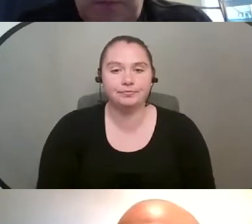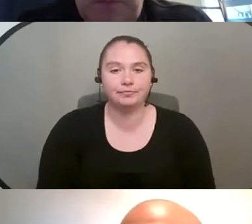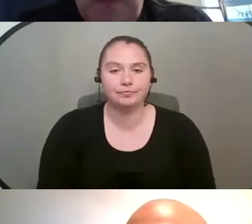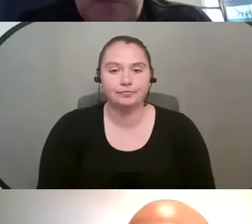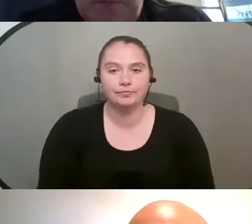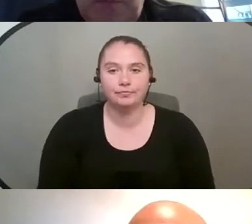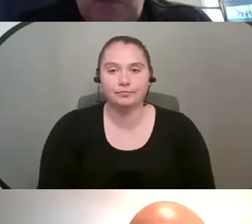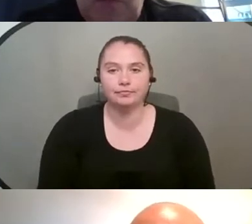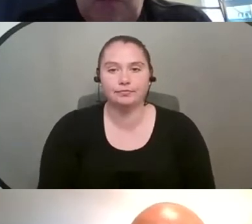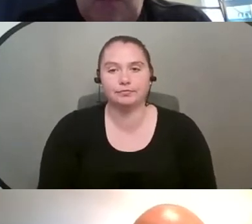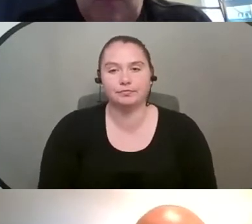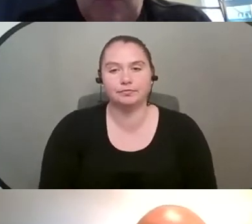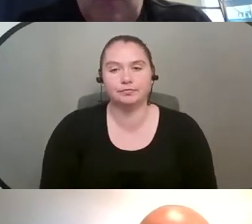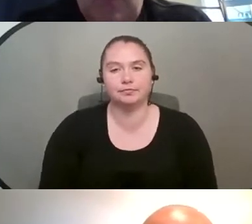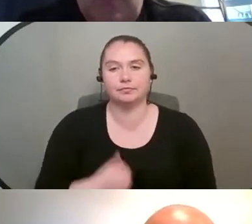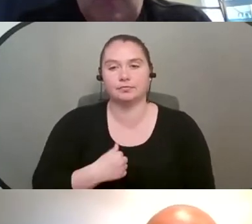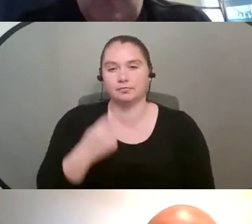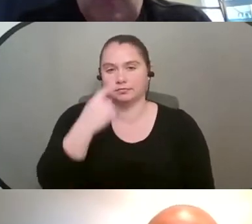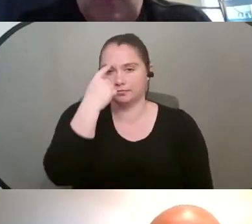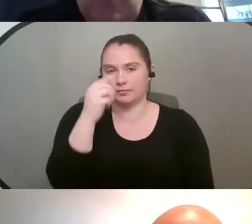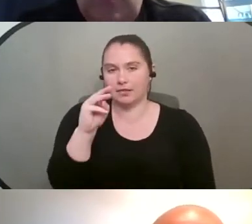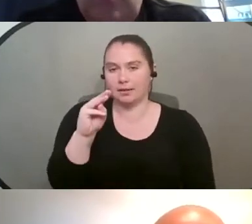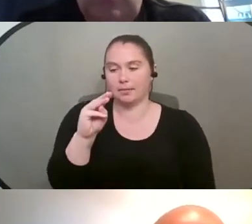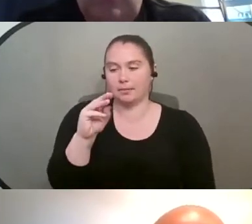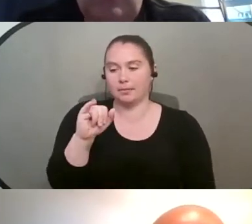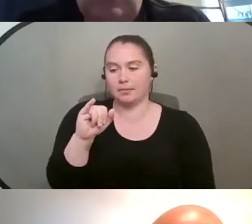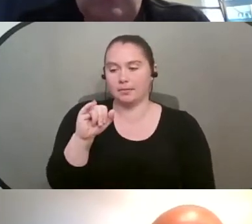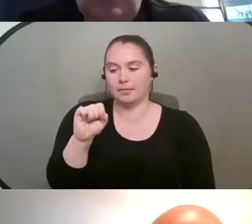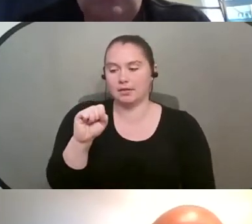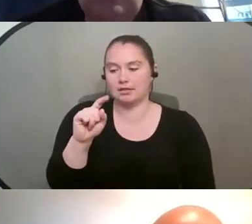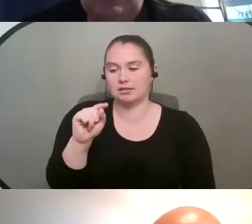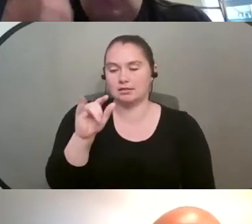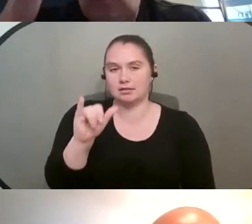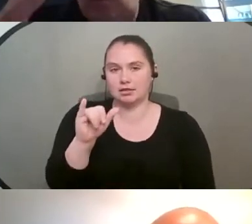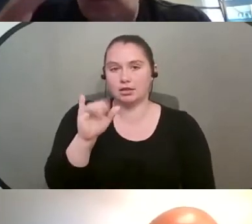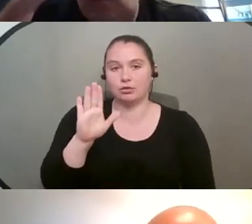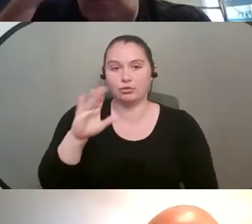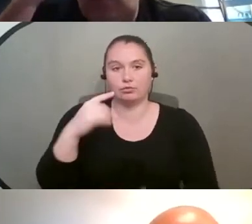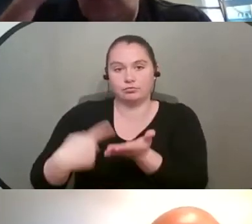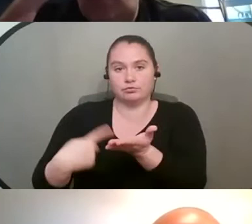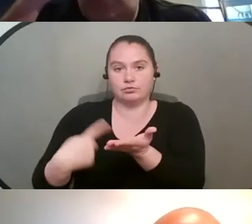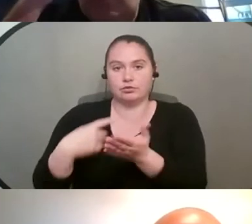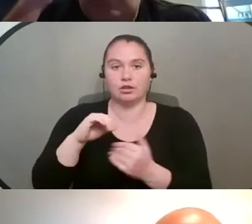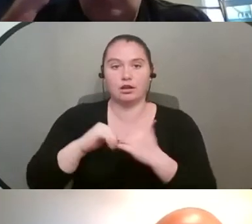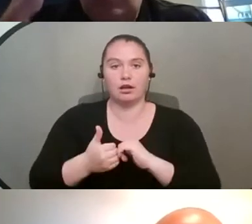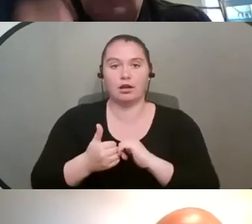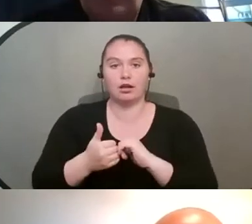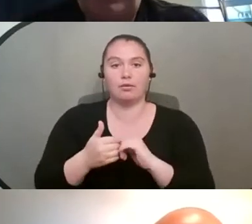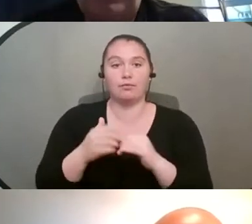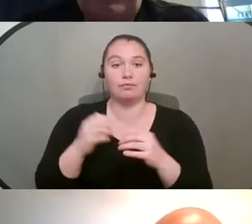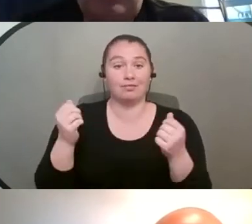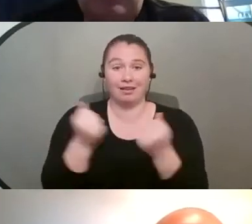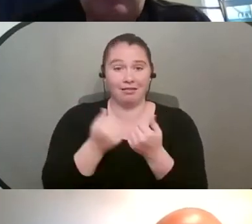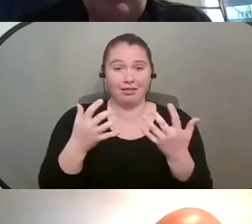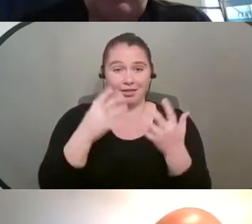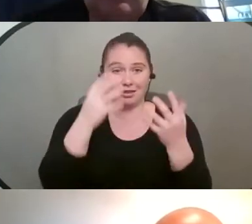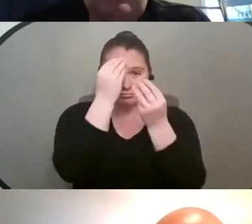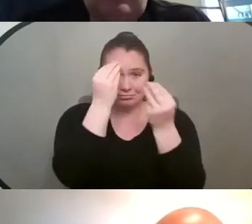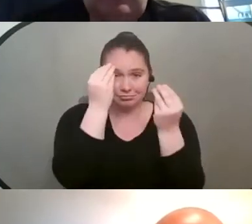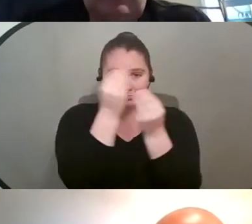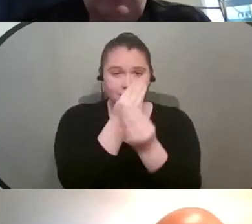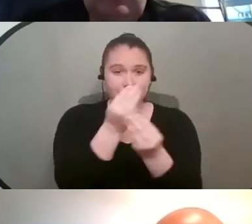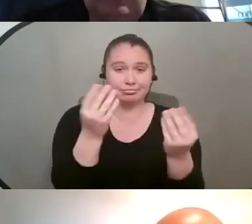And I think, Misty, I think to your discussion, and that's really why we've tried to put all the information out there. And when you